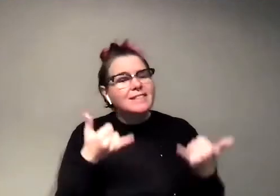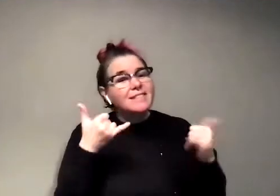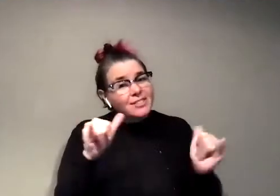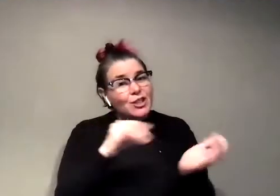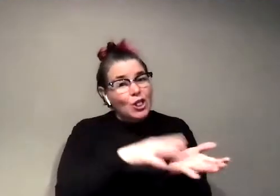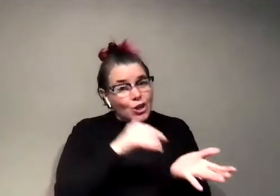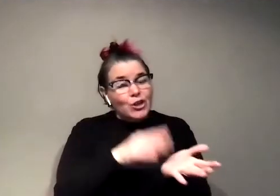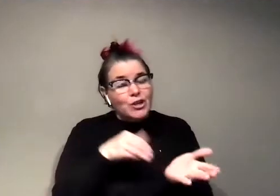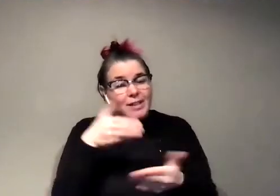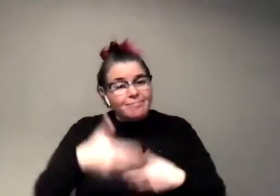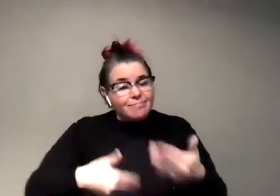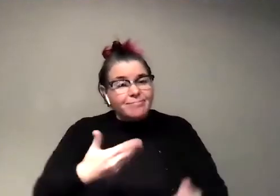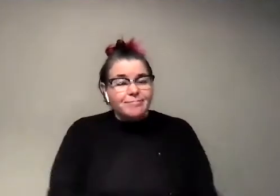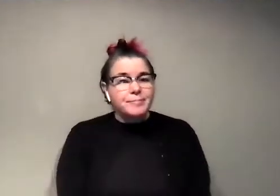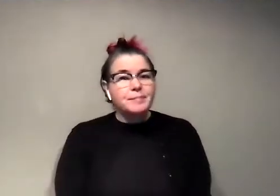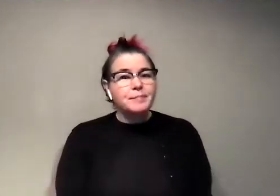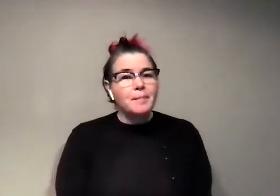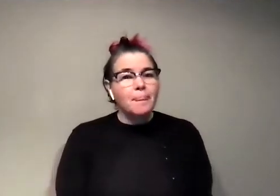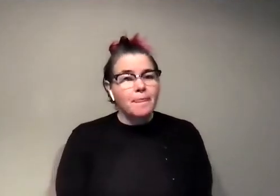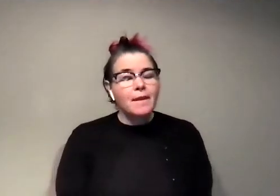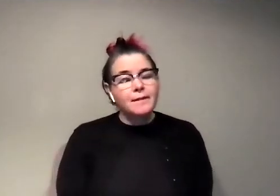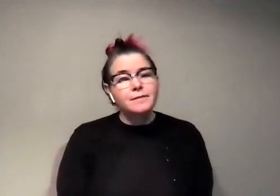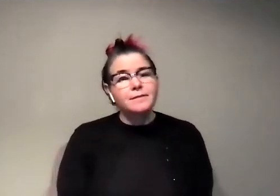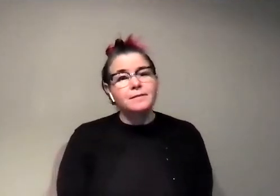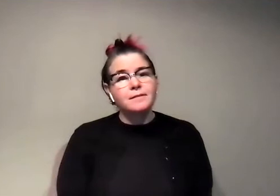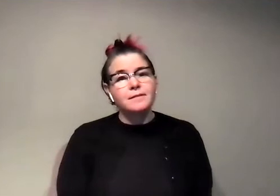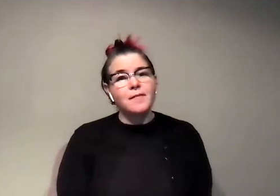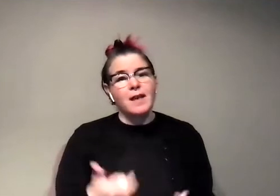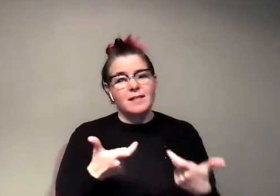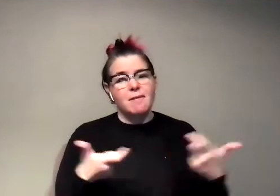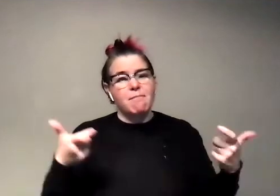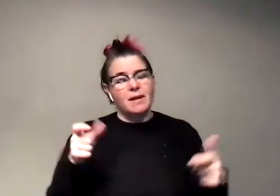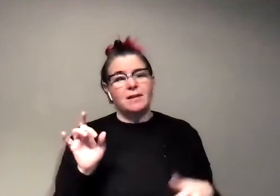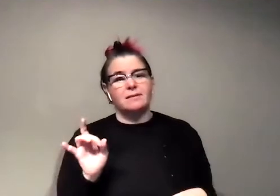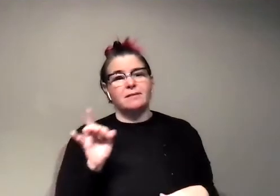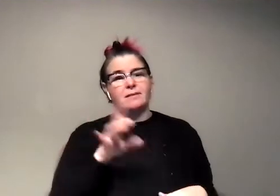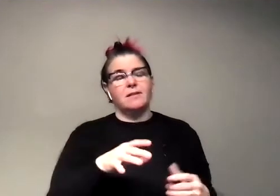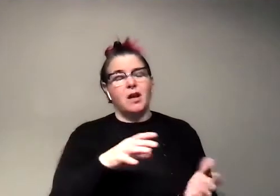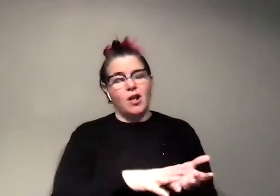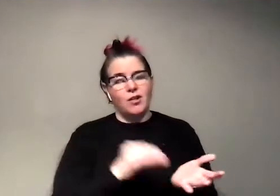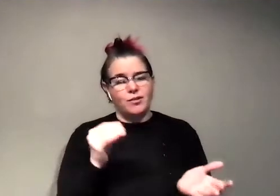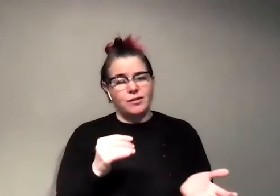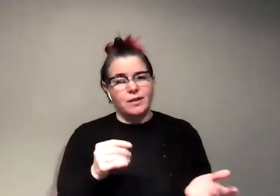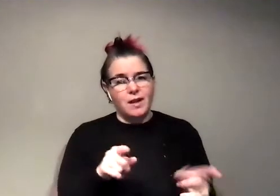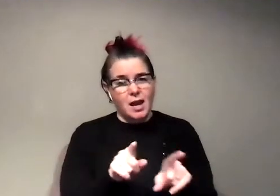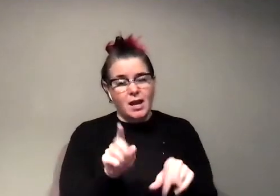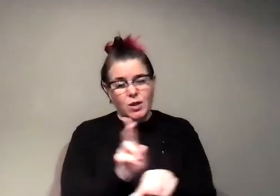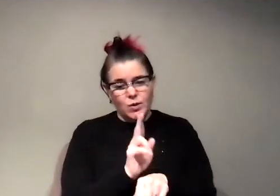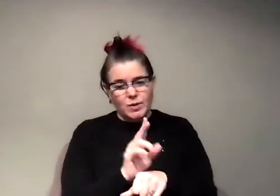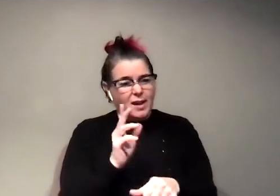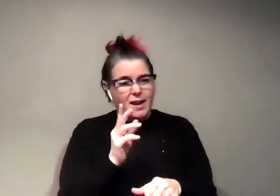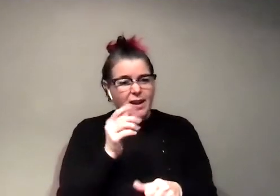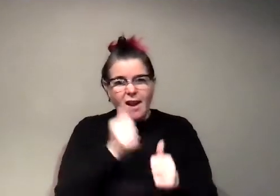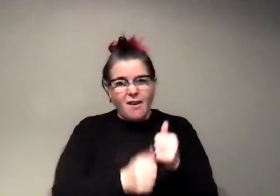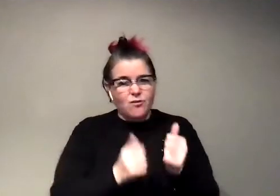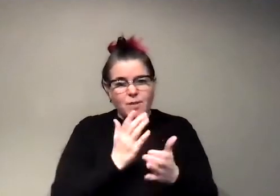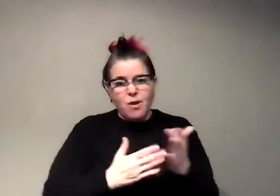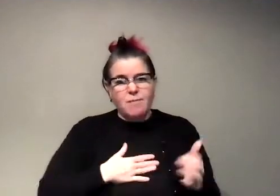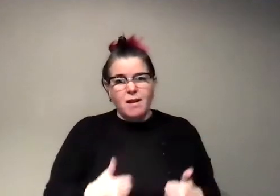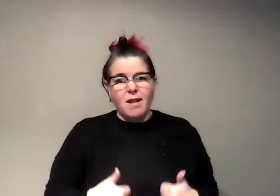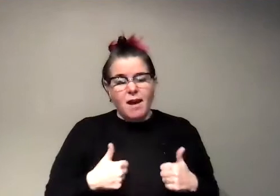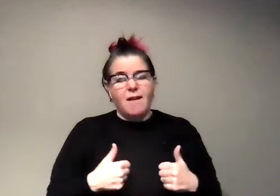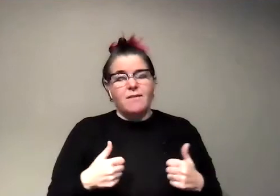know. So like that's probably the like biggest thing that like I learned, and I use that in pretty much every aspect of my life, you know, is making